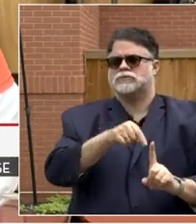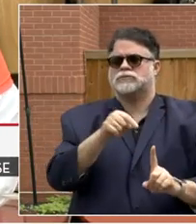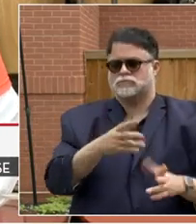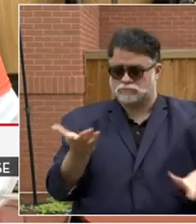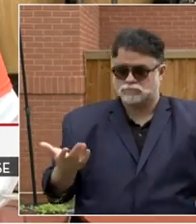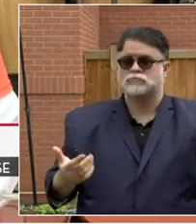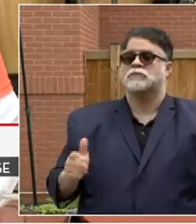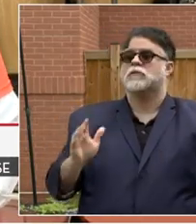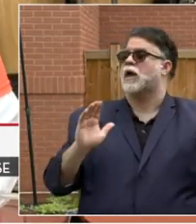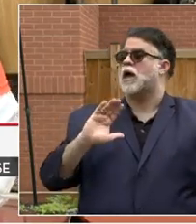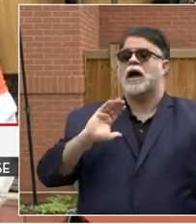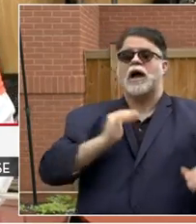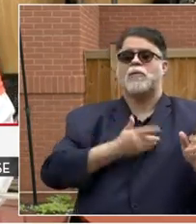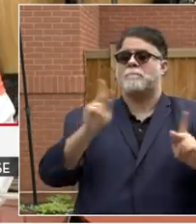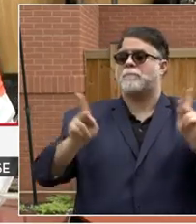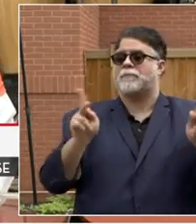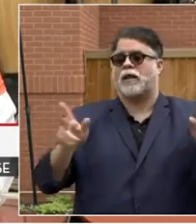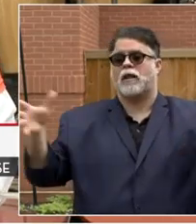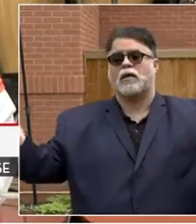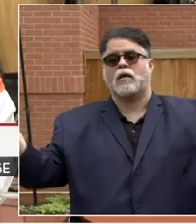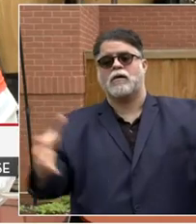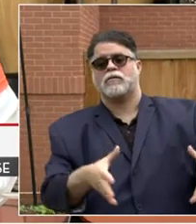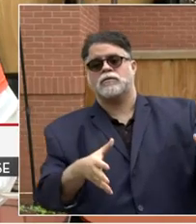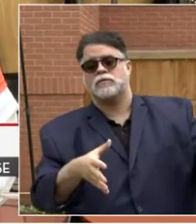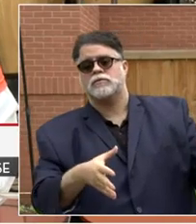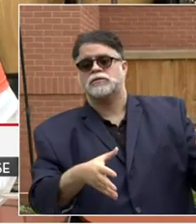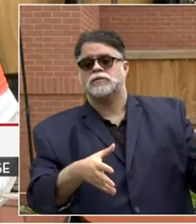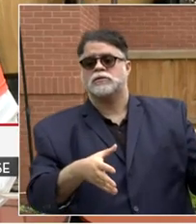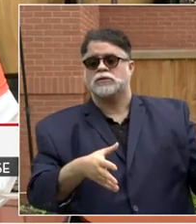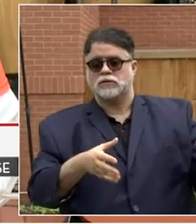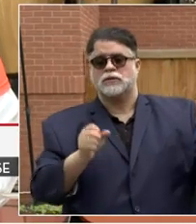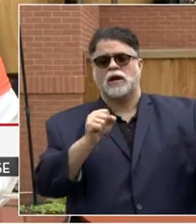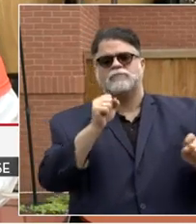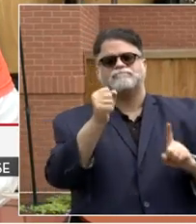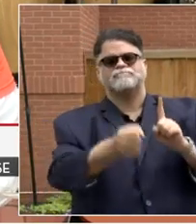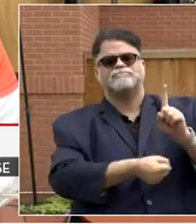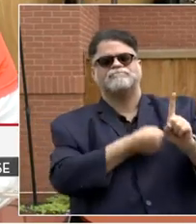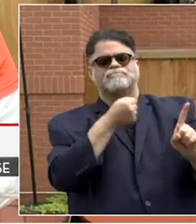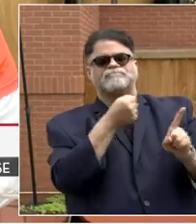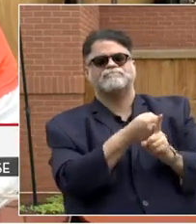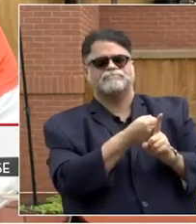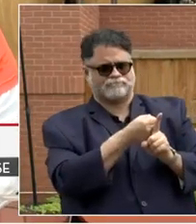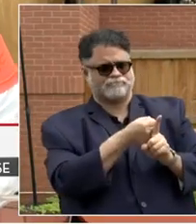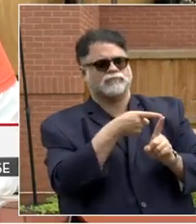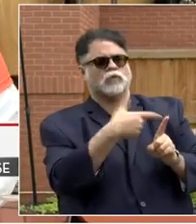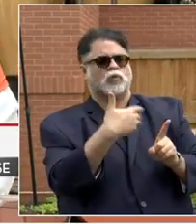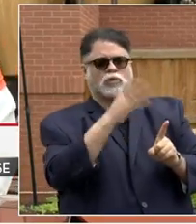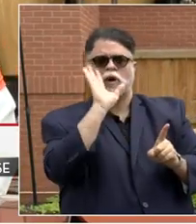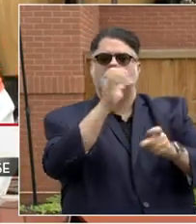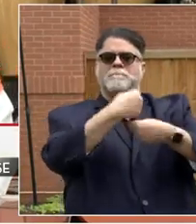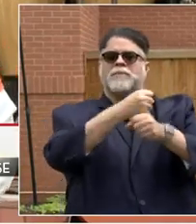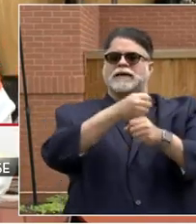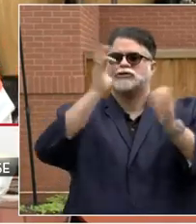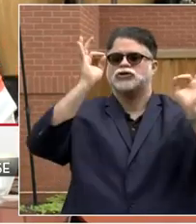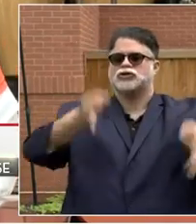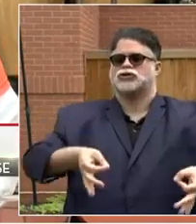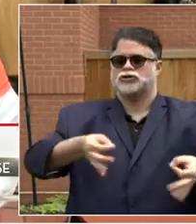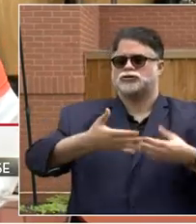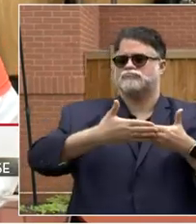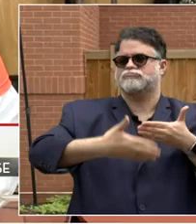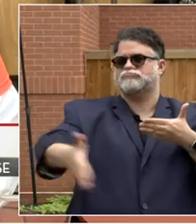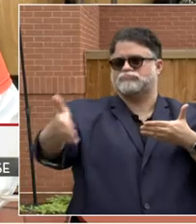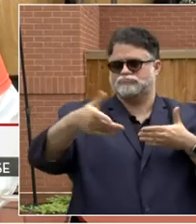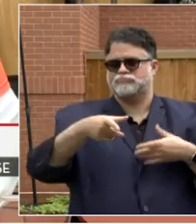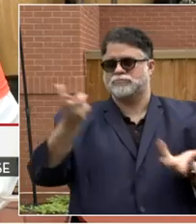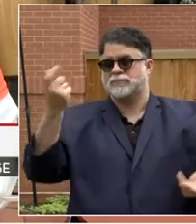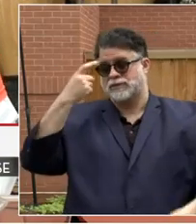have the potential to be our most impactful peacemakers. We want to acknowledge that your trauma is real, and taking care of your